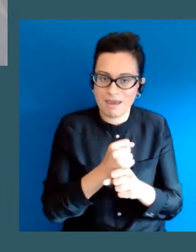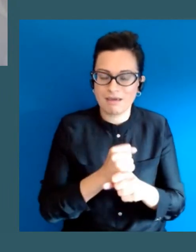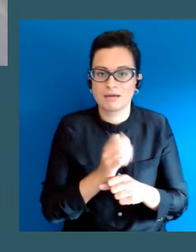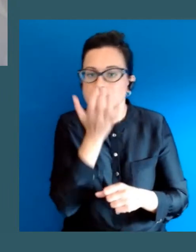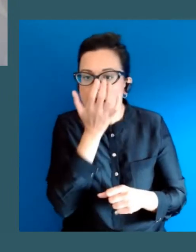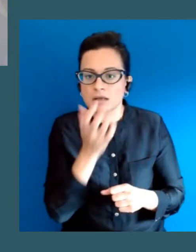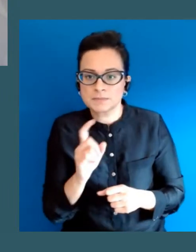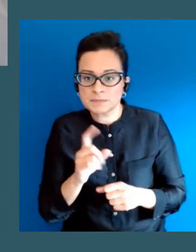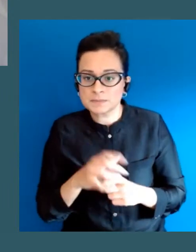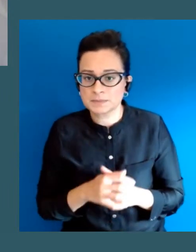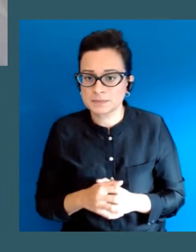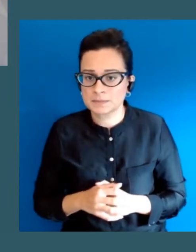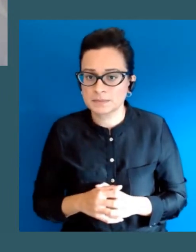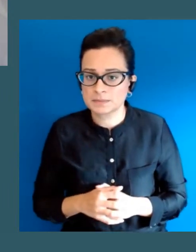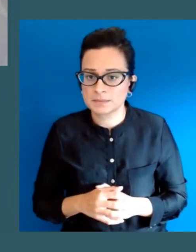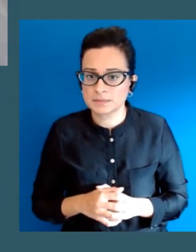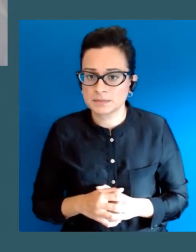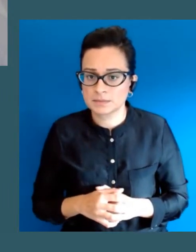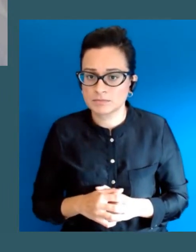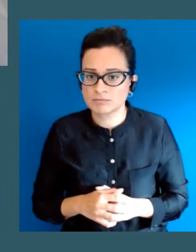So, okay, yeah.